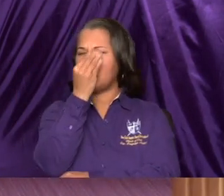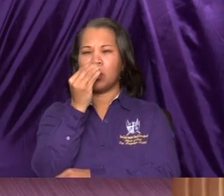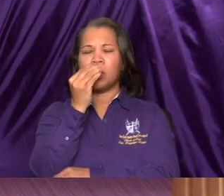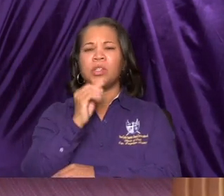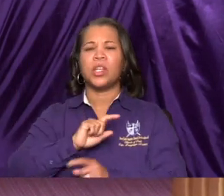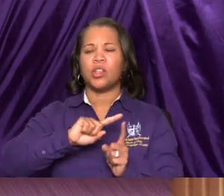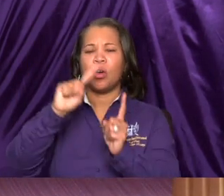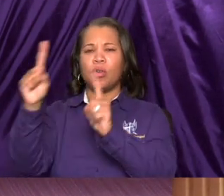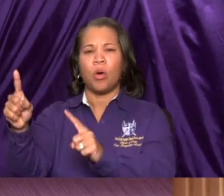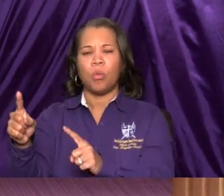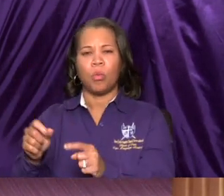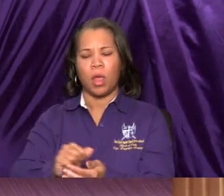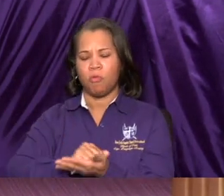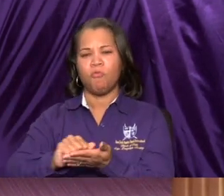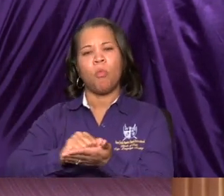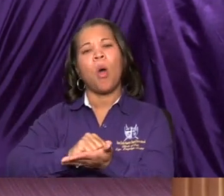wash.